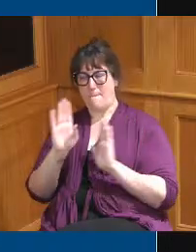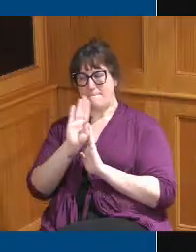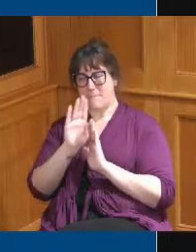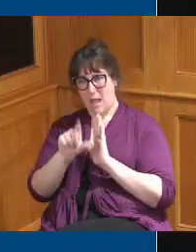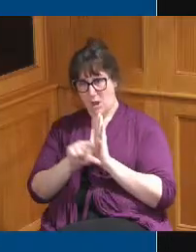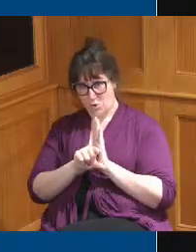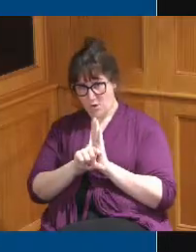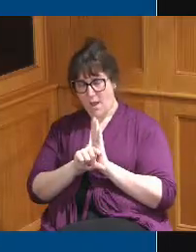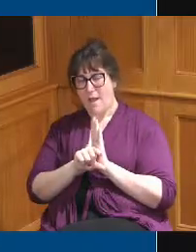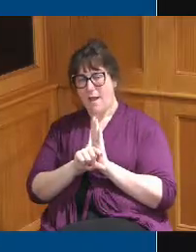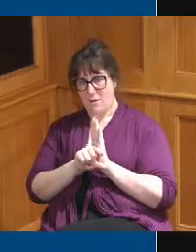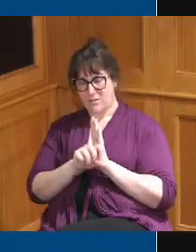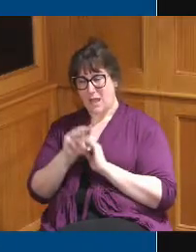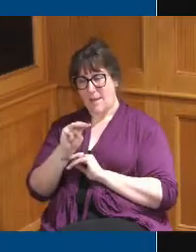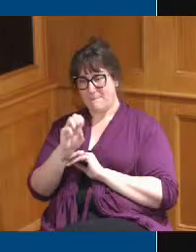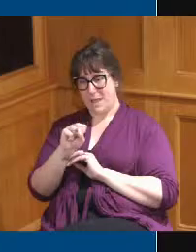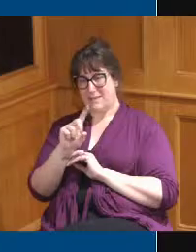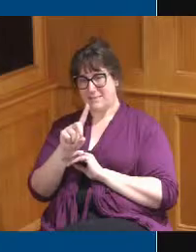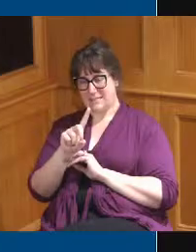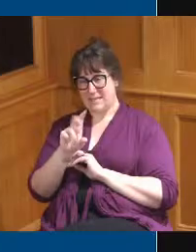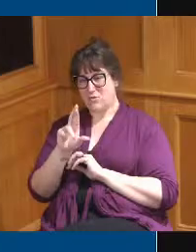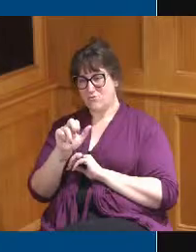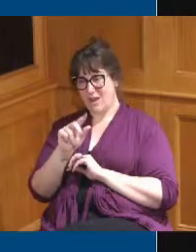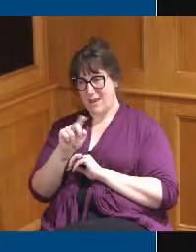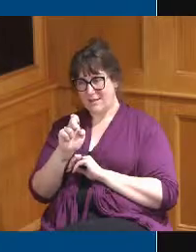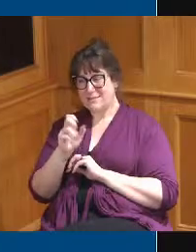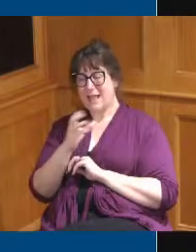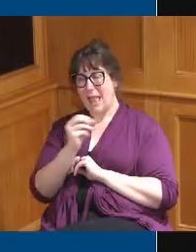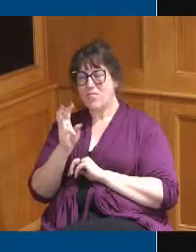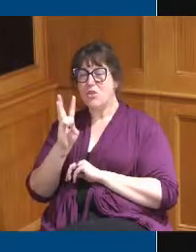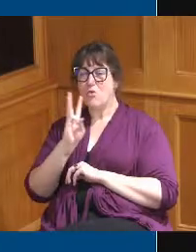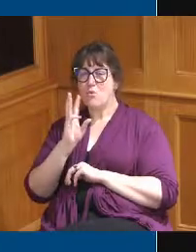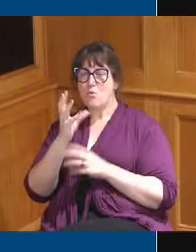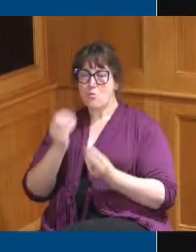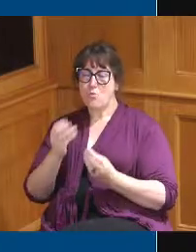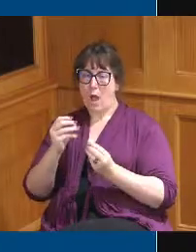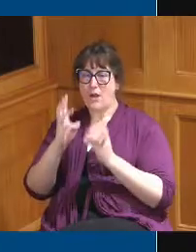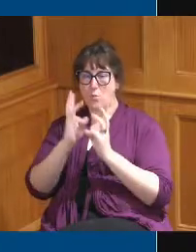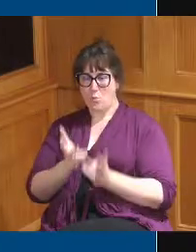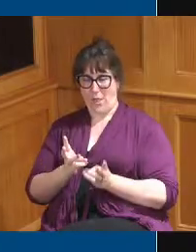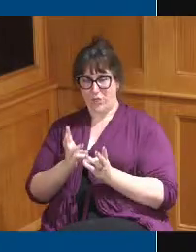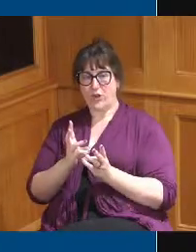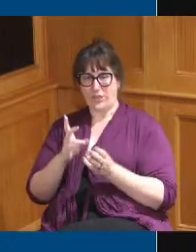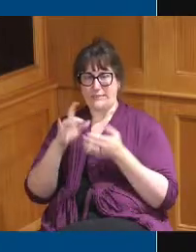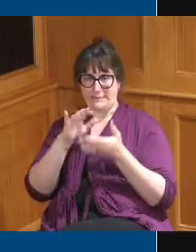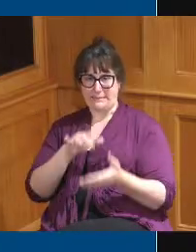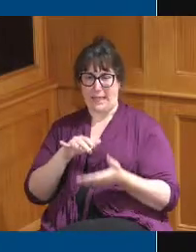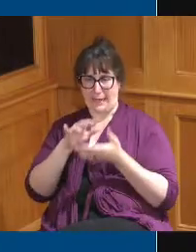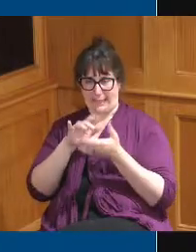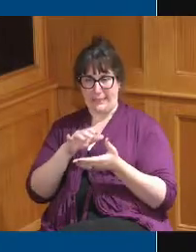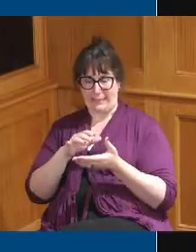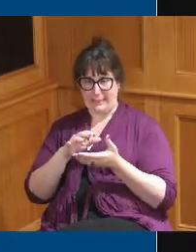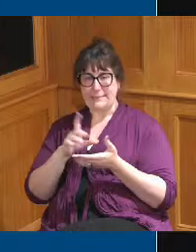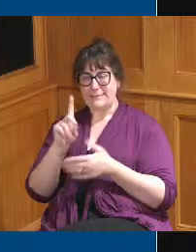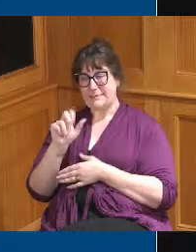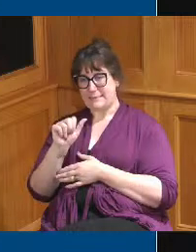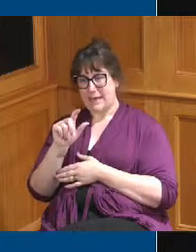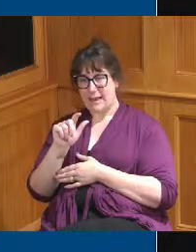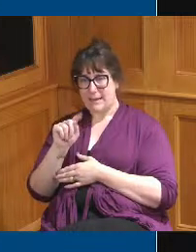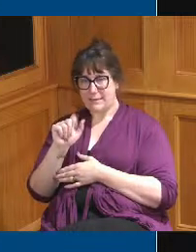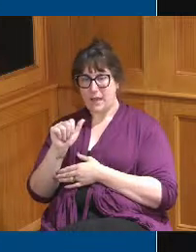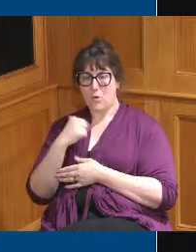on the MSD rates and the wet weather impervious surface charge study that was conducted, really just to set the